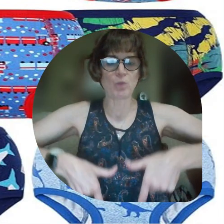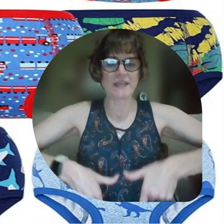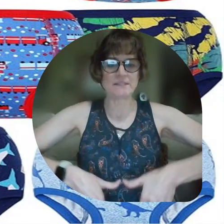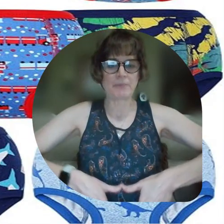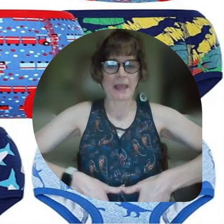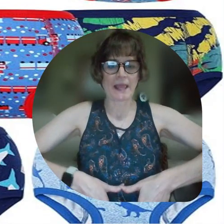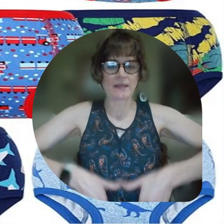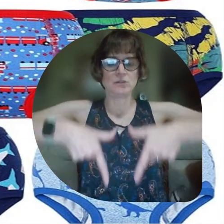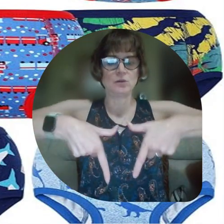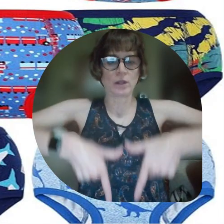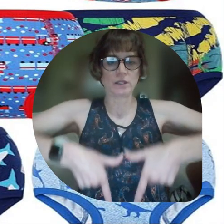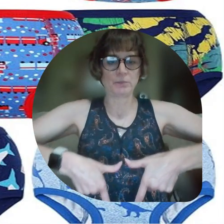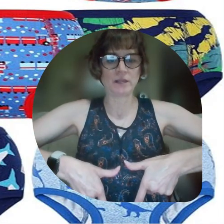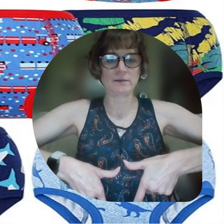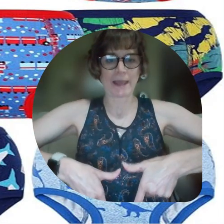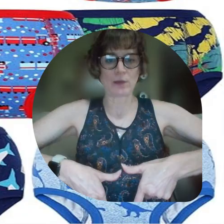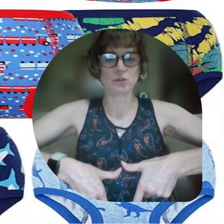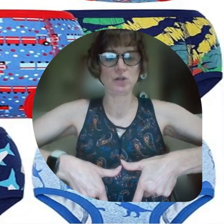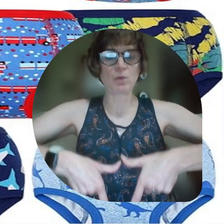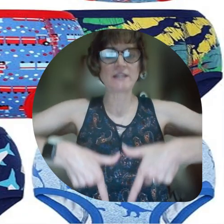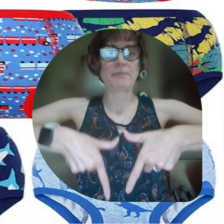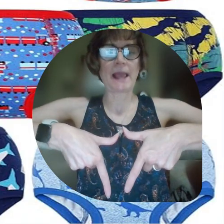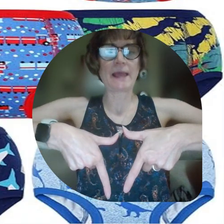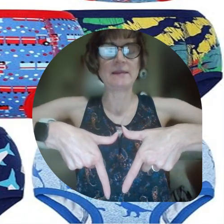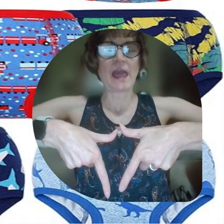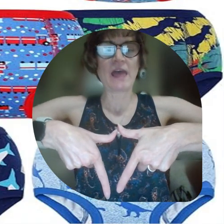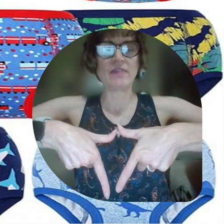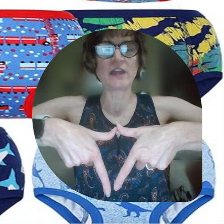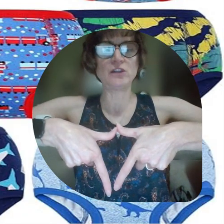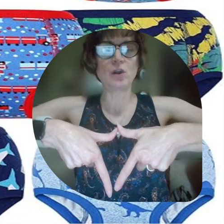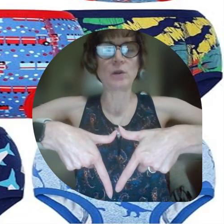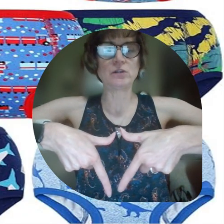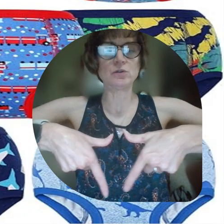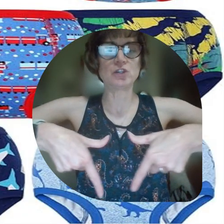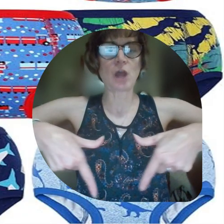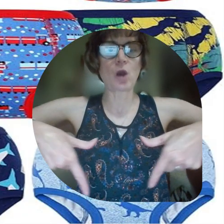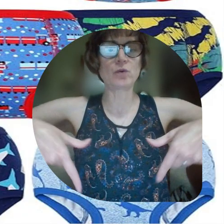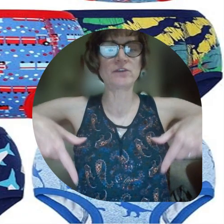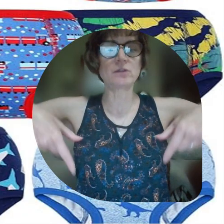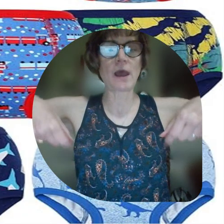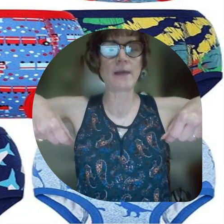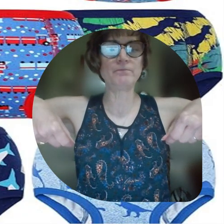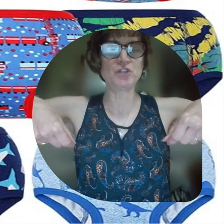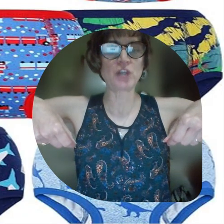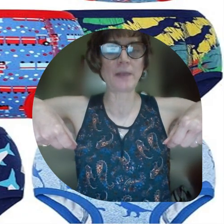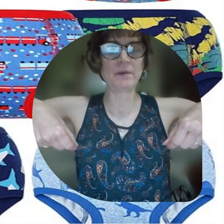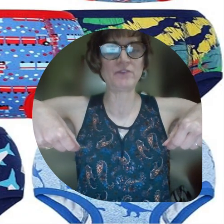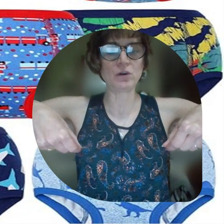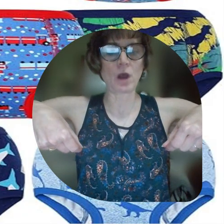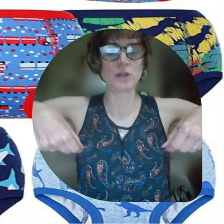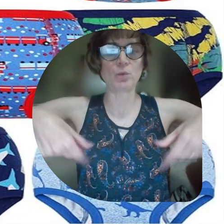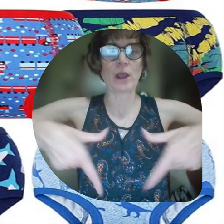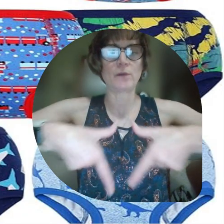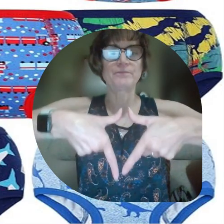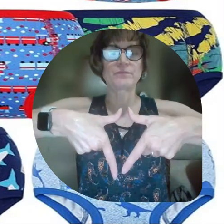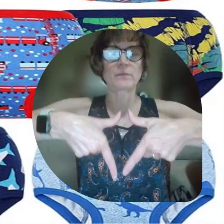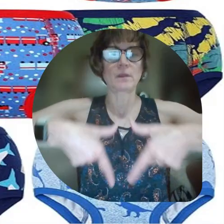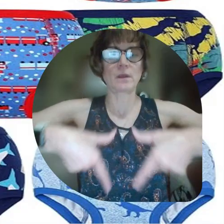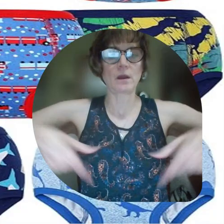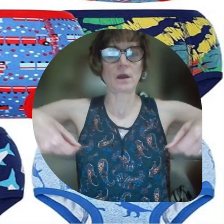at your waistband, you're going to bring it down to your waistband, and then you're going to show the shape of your